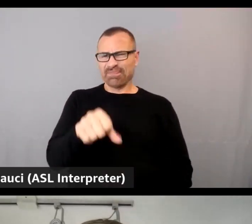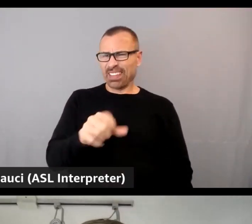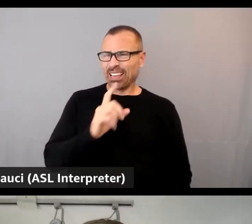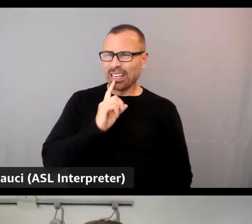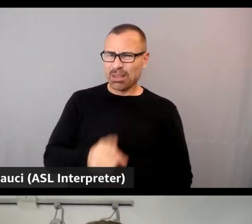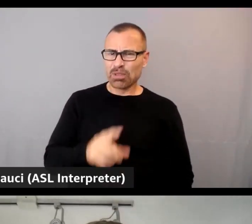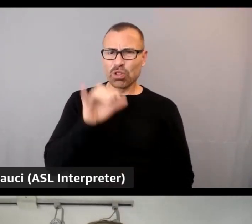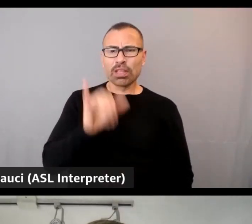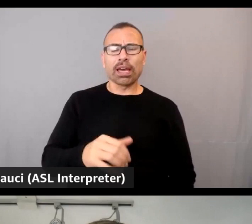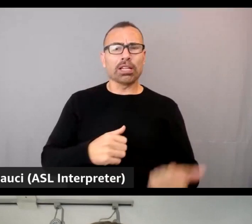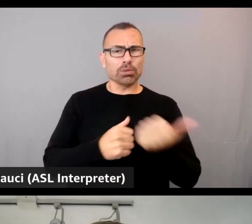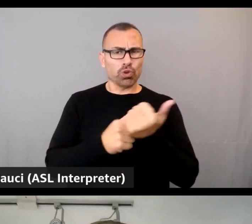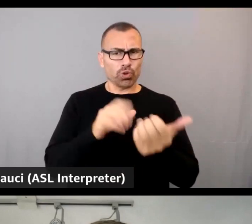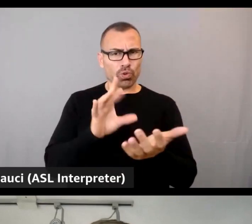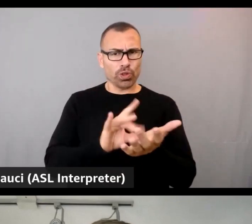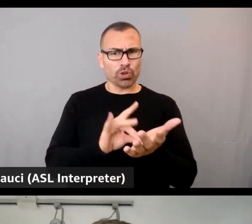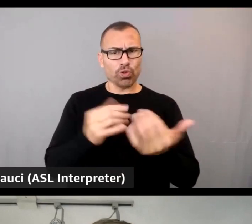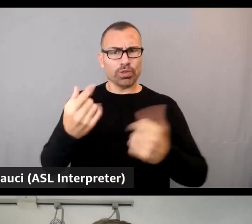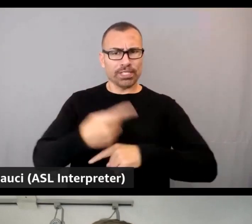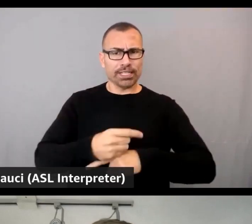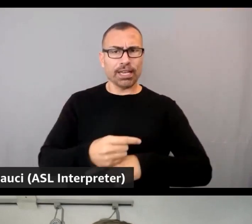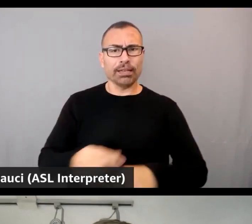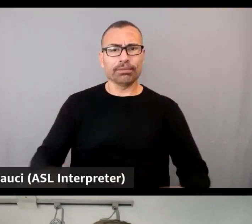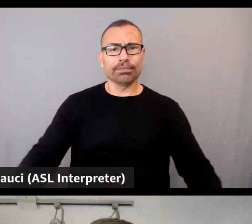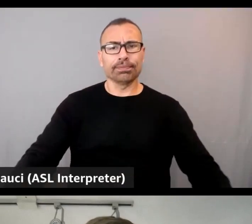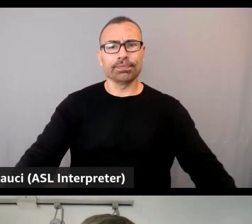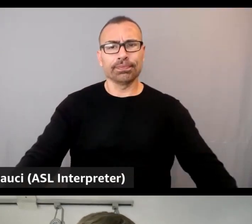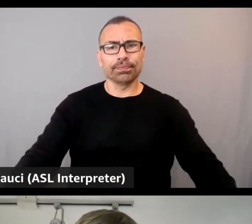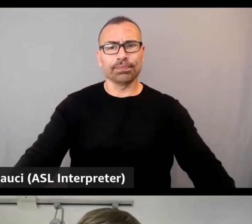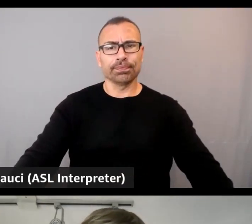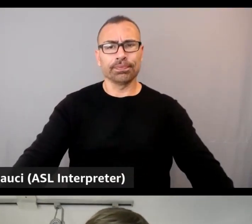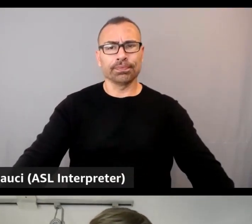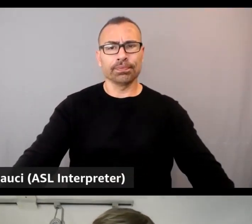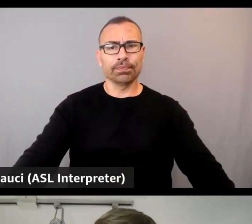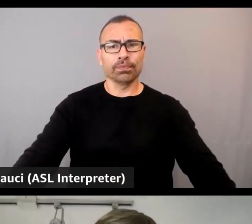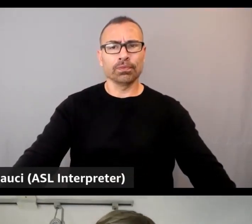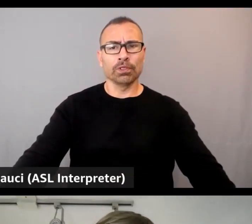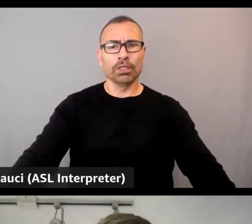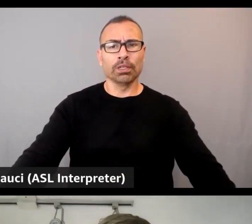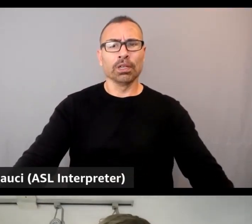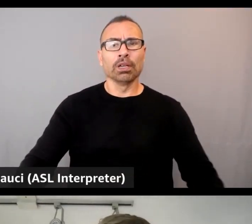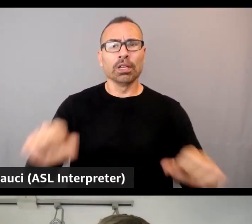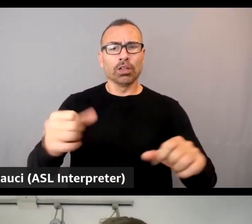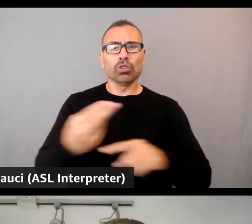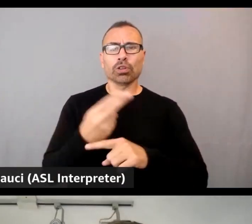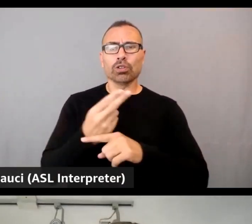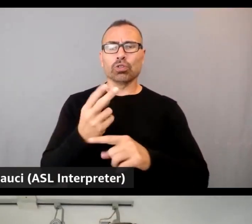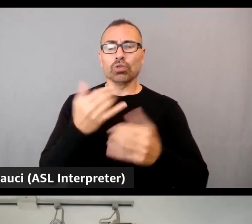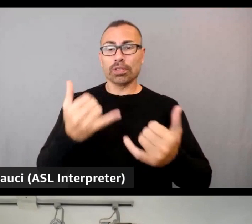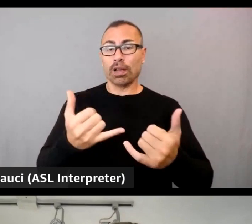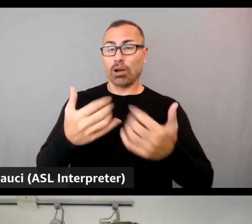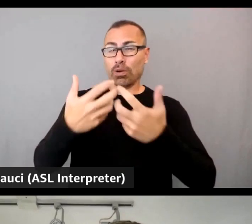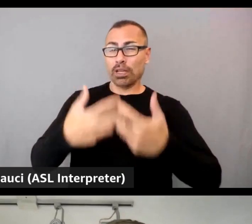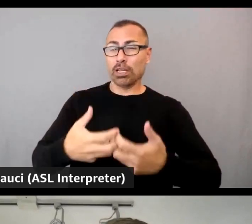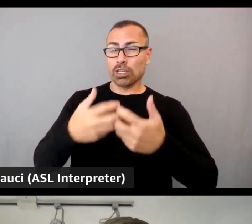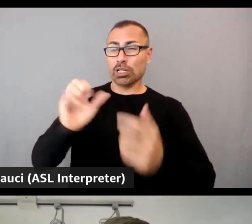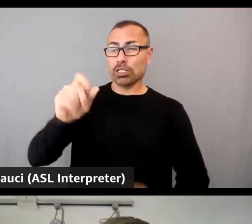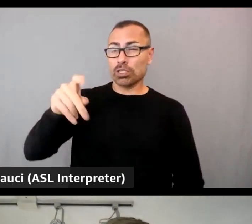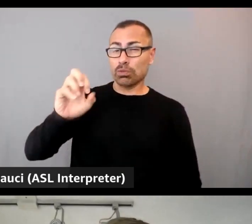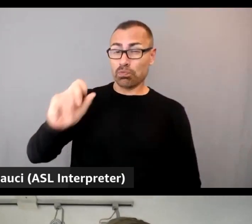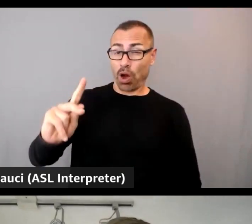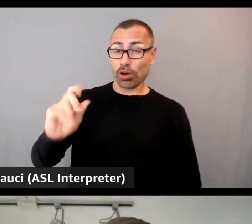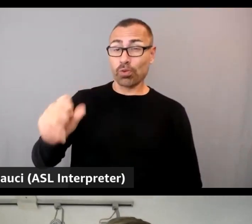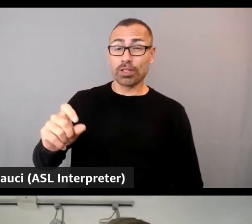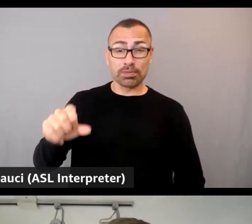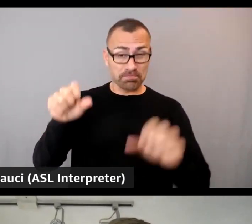Glue today. You can actually use our existing engines, the Spark engine, which is capable of processing streaming